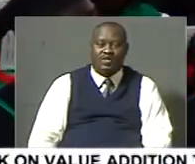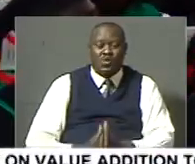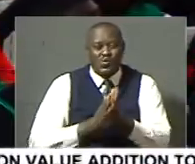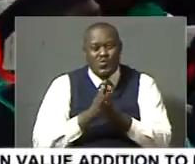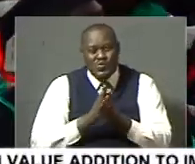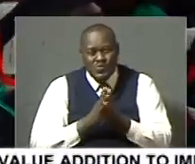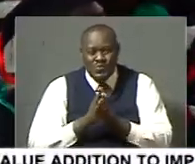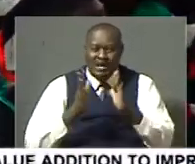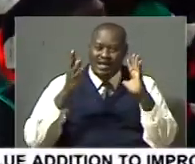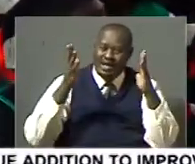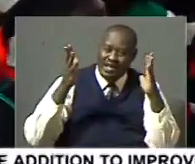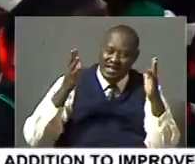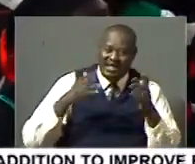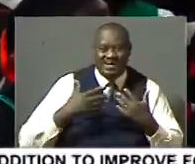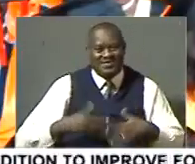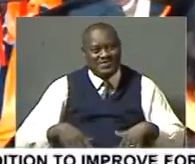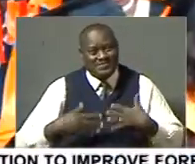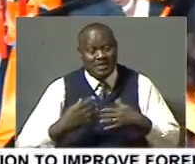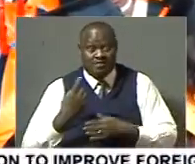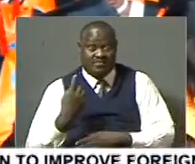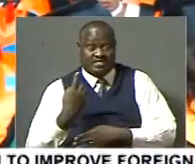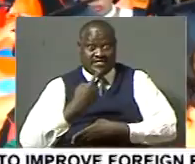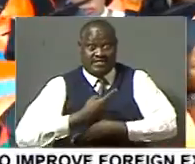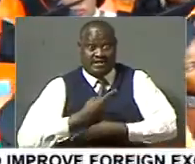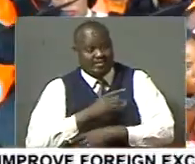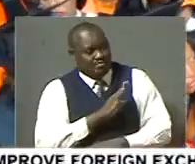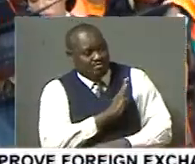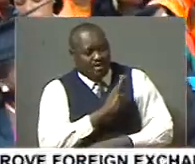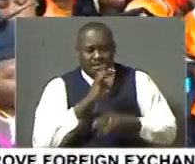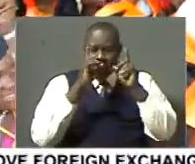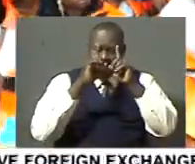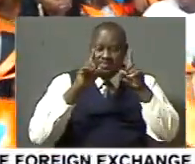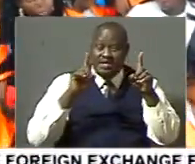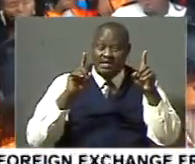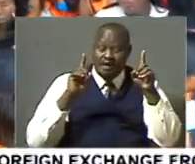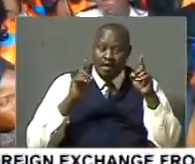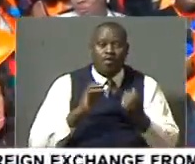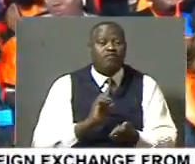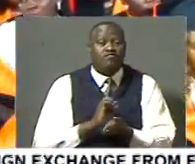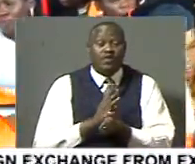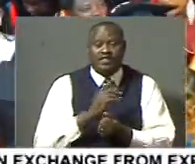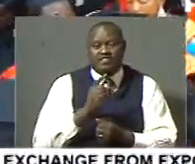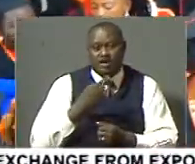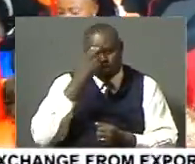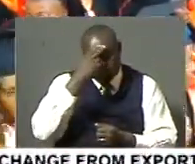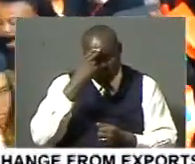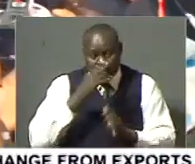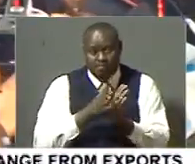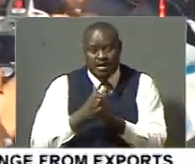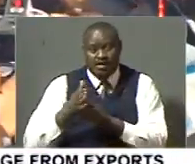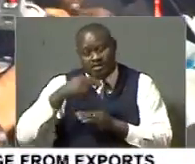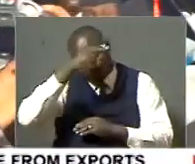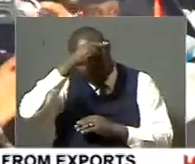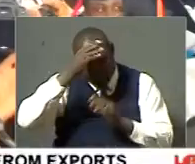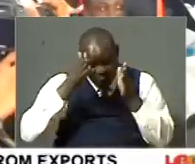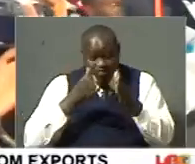Excitement and jubilations characterized day one of Makerere University graduation ceremony as over 14,000 students are set to graduate in a period